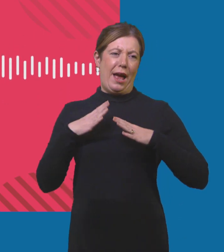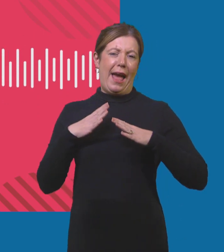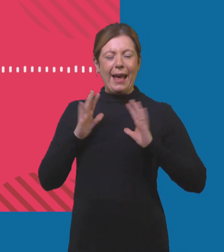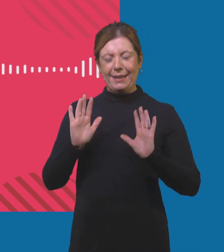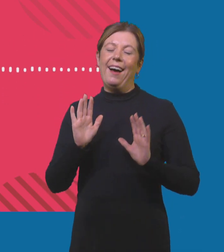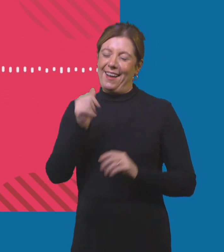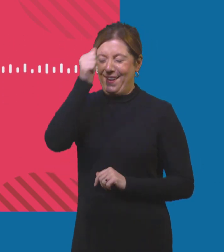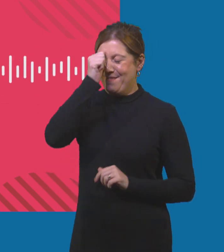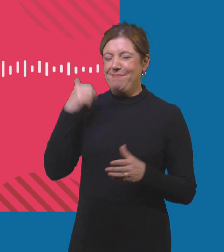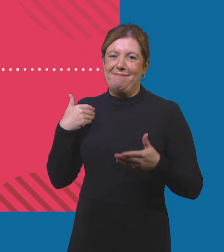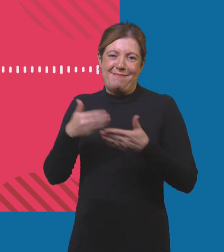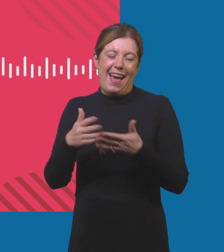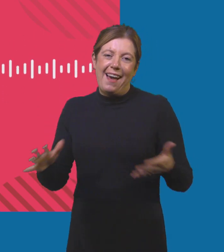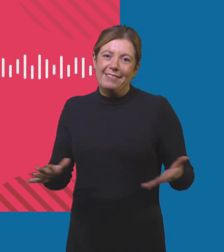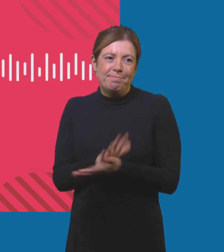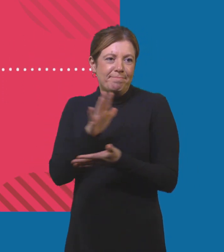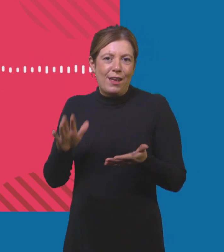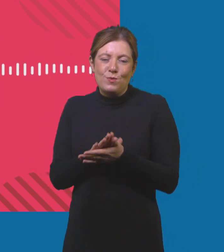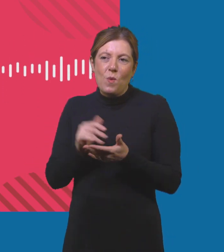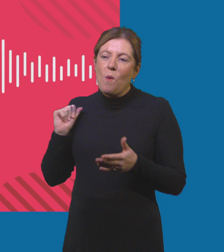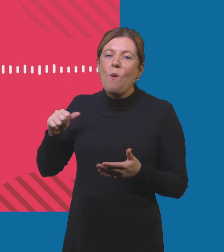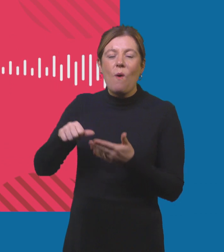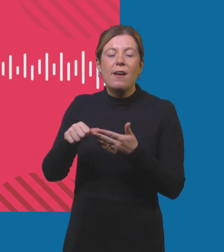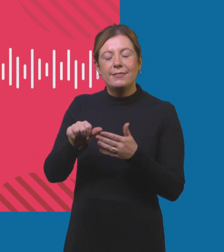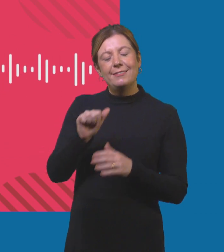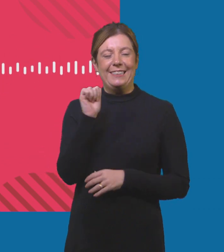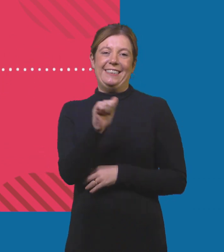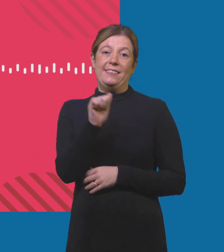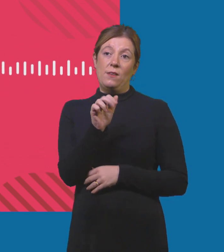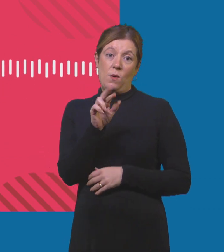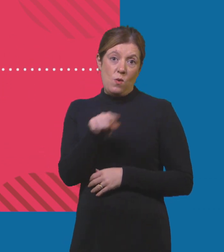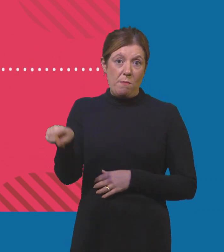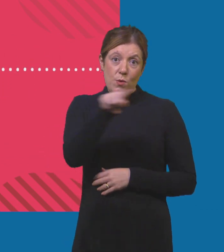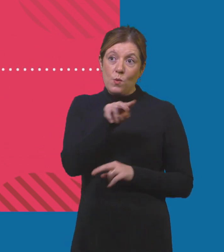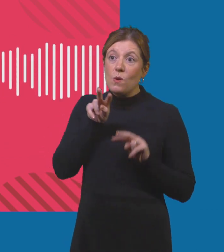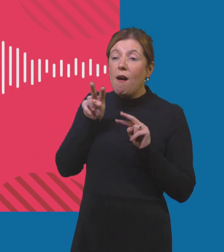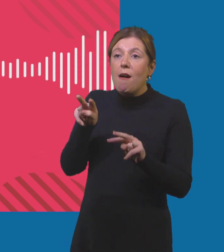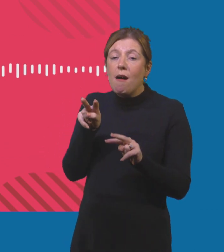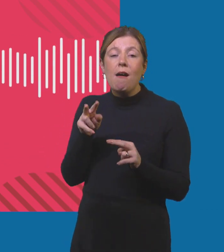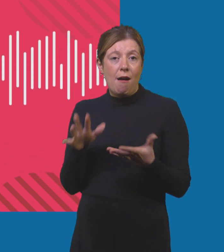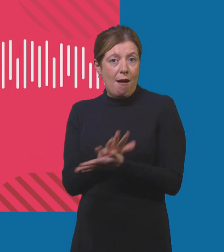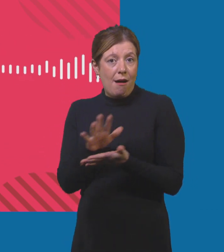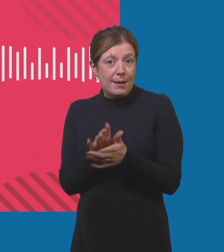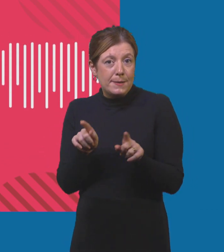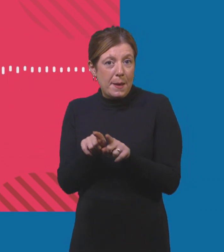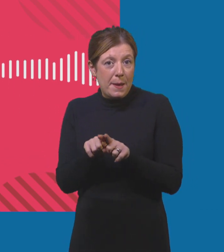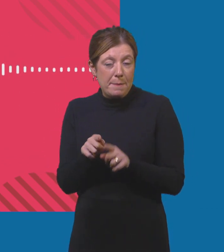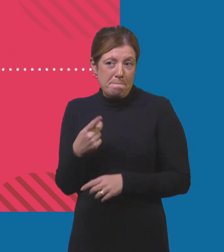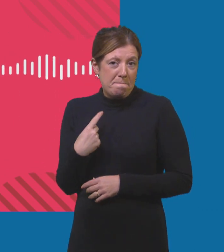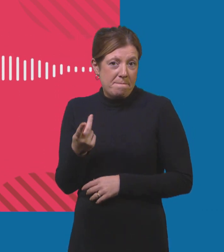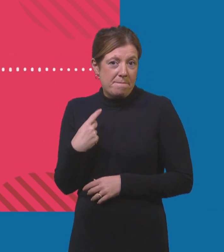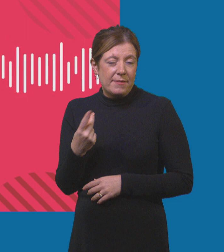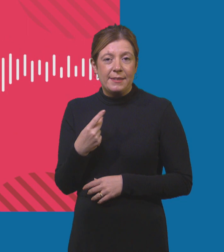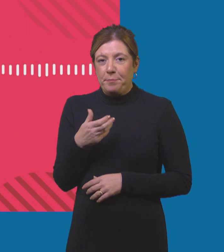But no, it has been such a great series. I hope really all our listeners agree, and we've got a little cup of something here to a